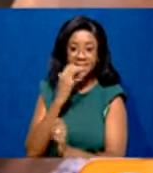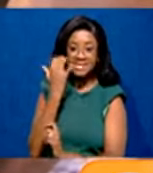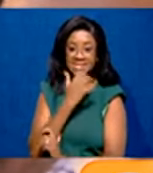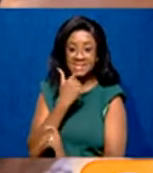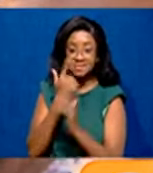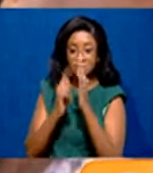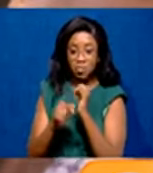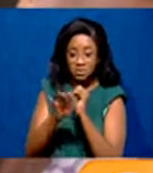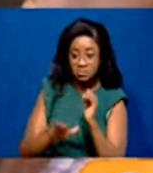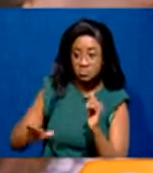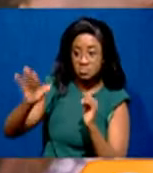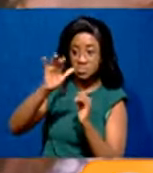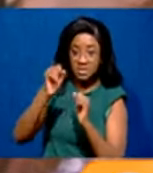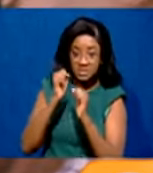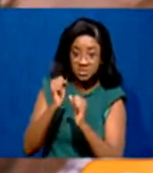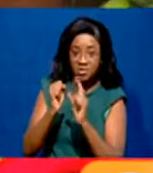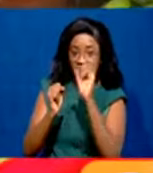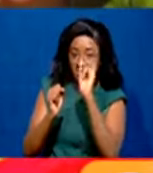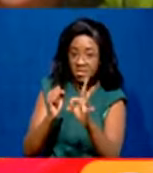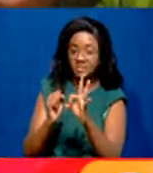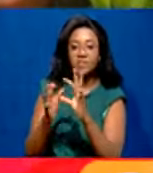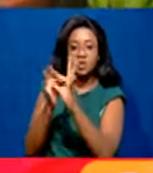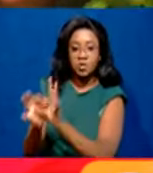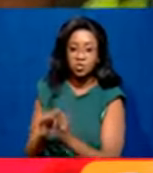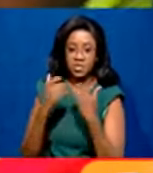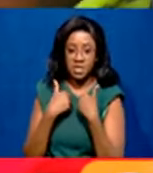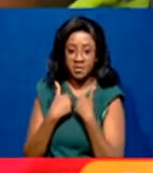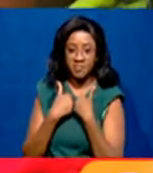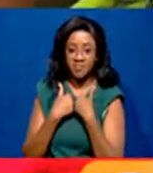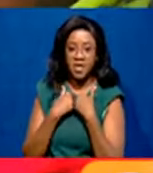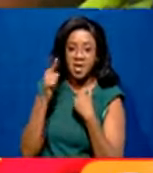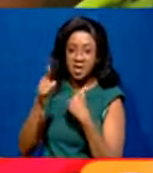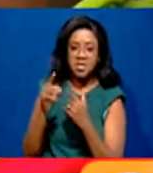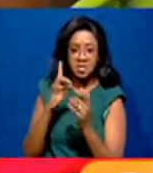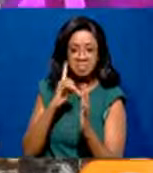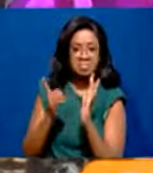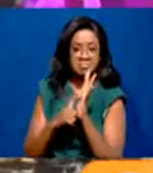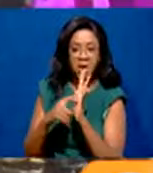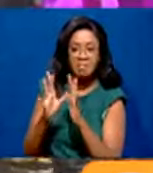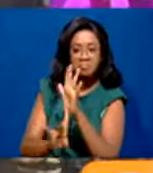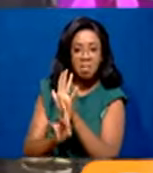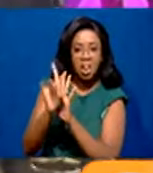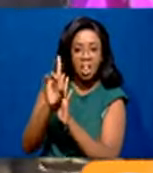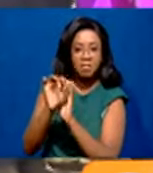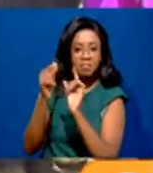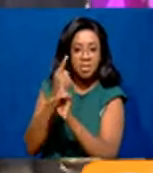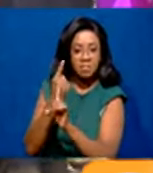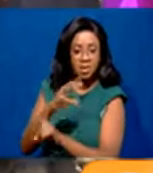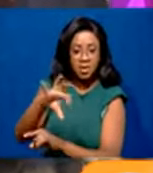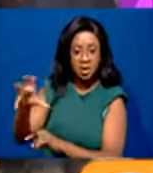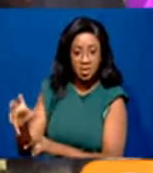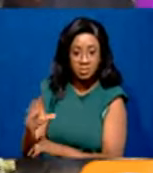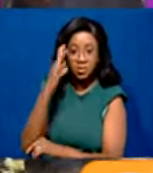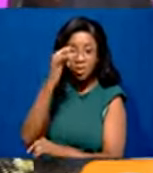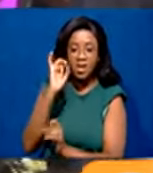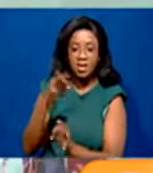region's strength is its unity. The Deputy President said the region has realized development across the counties when it